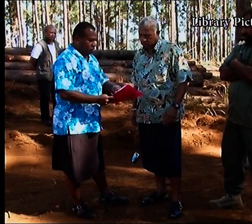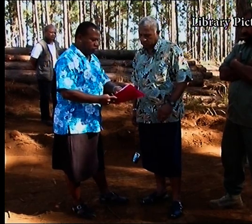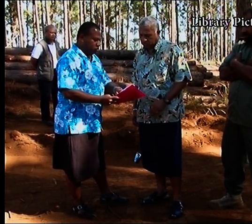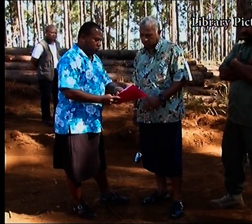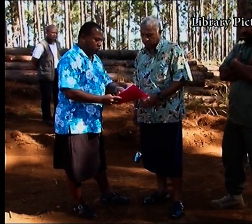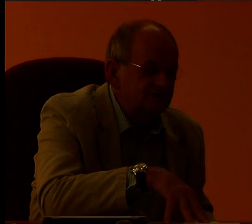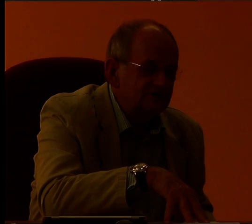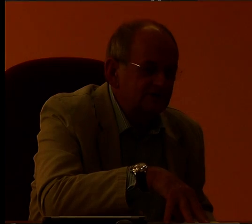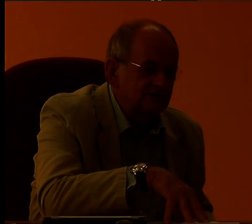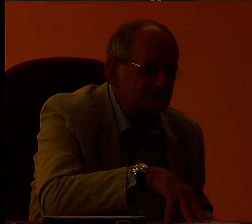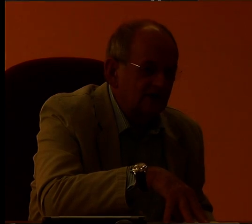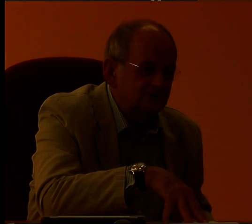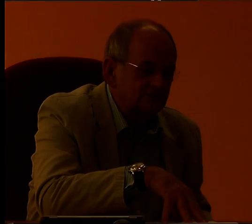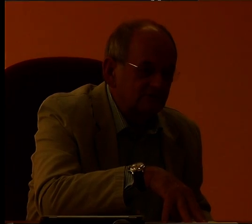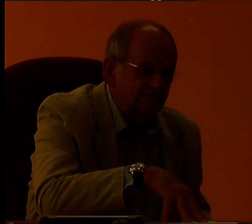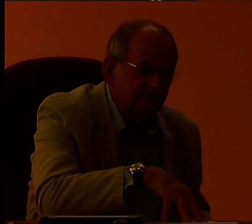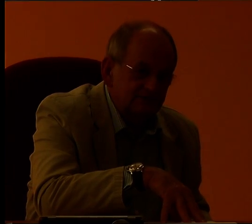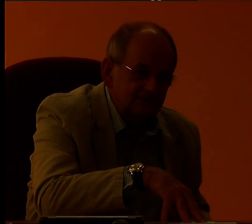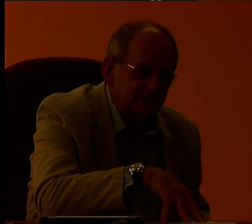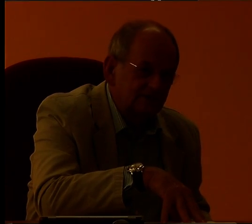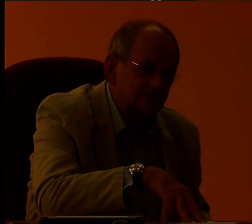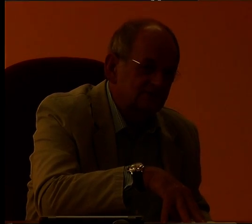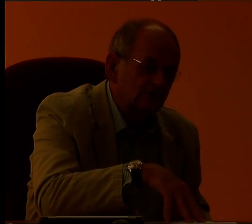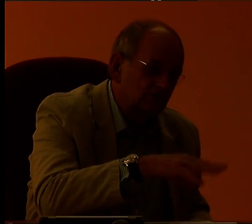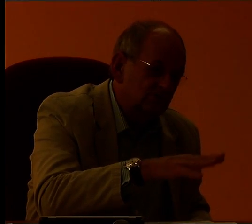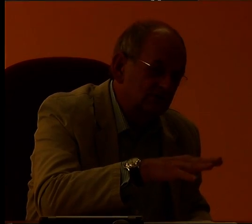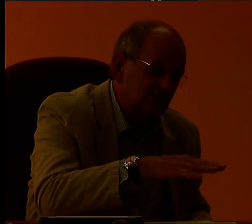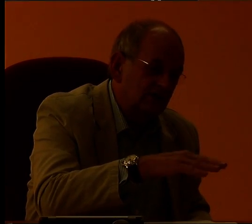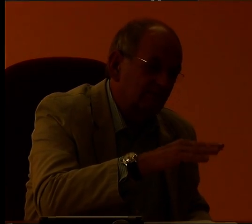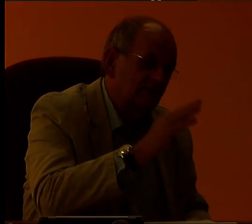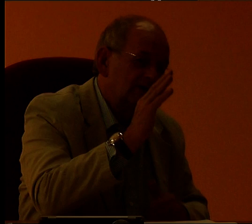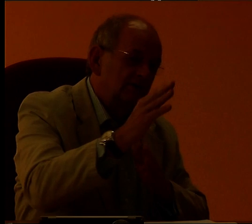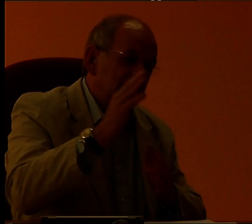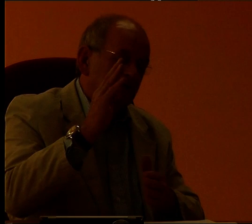business interests. Fiji is a natural fit. It's got good